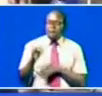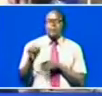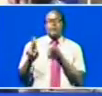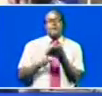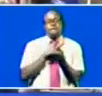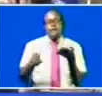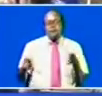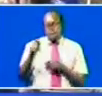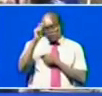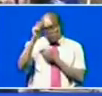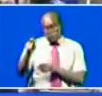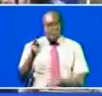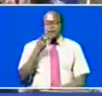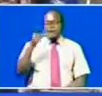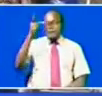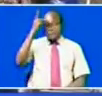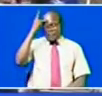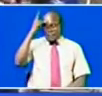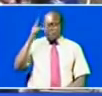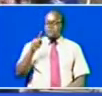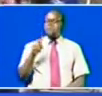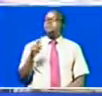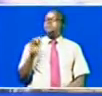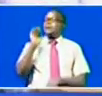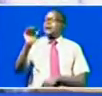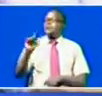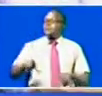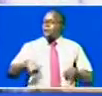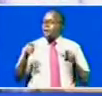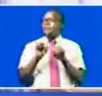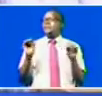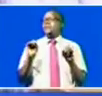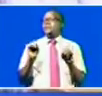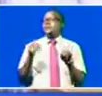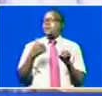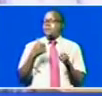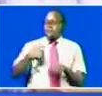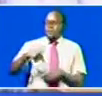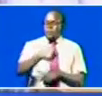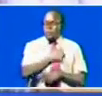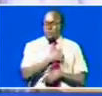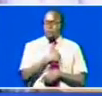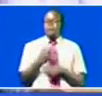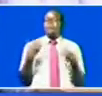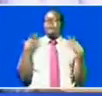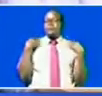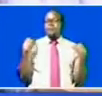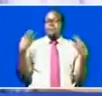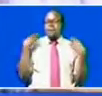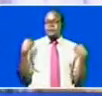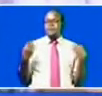wazazi wake, yuko mbali na wazazi wake na hawajulii hali. We are practicing yoga since